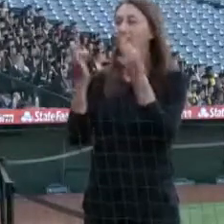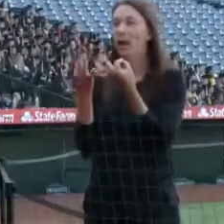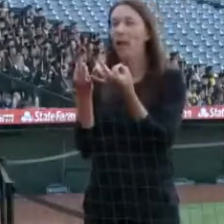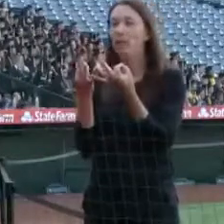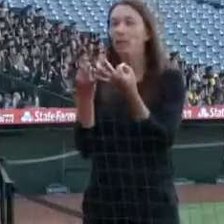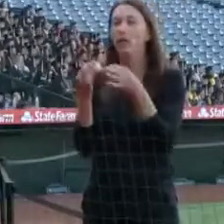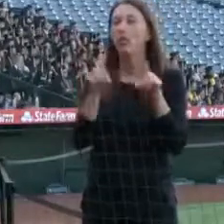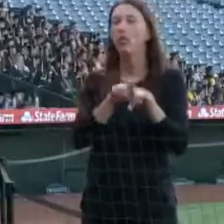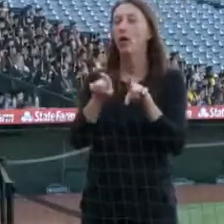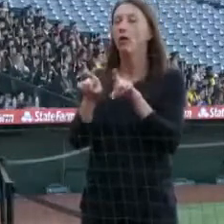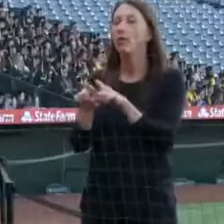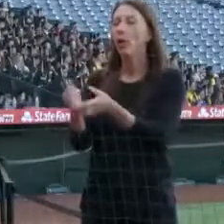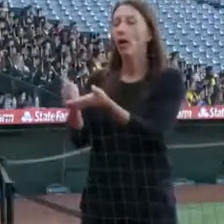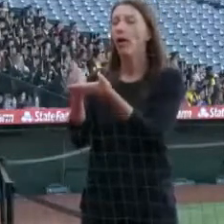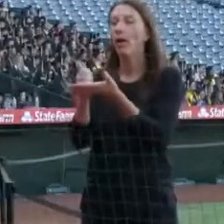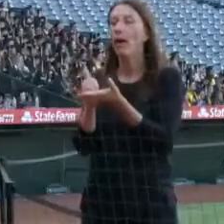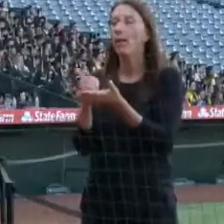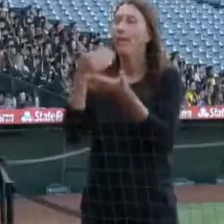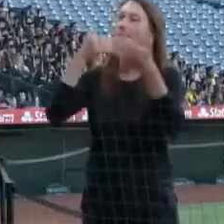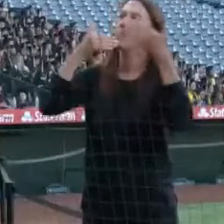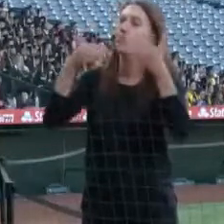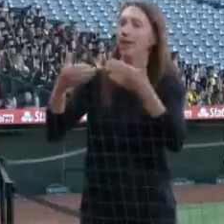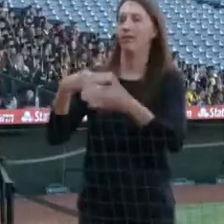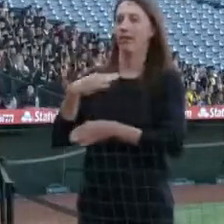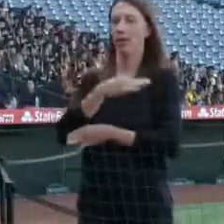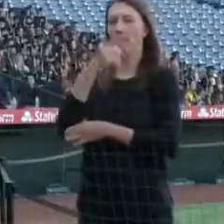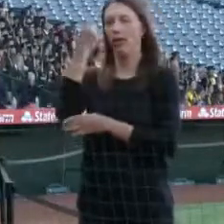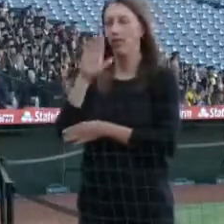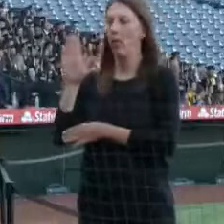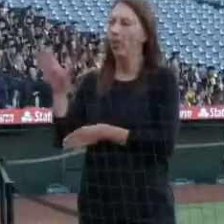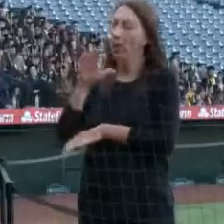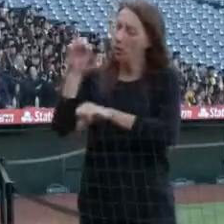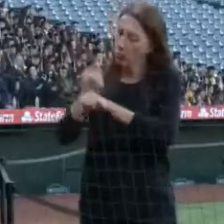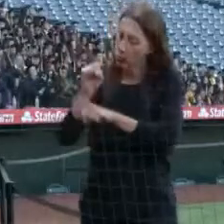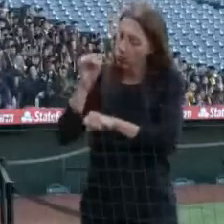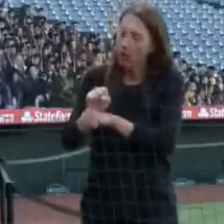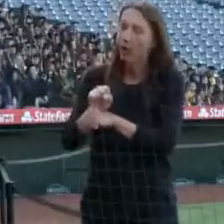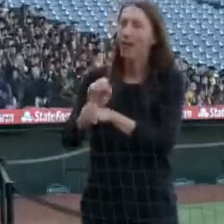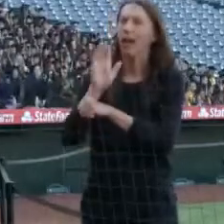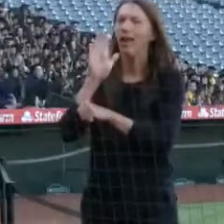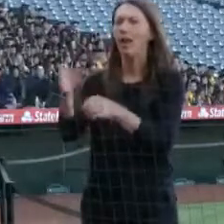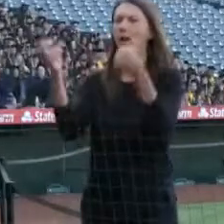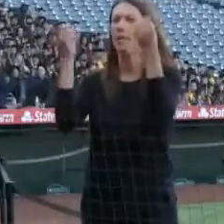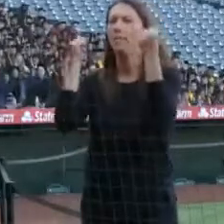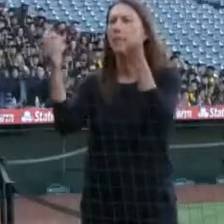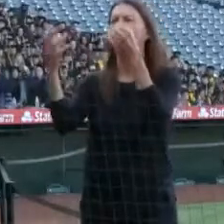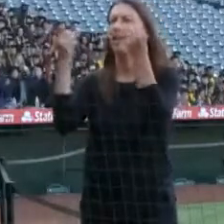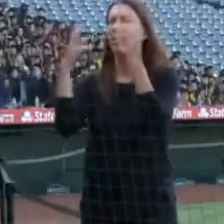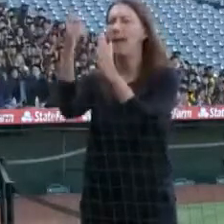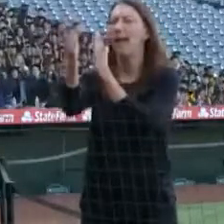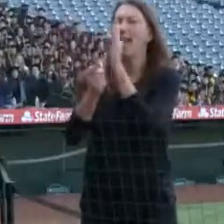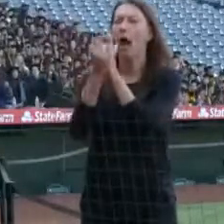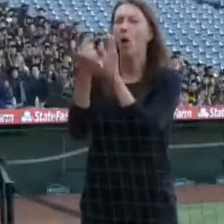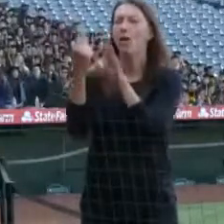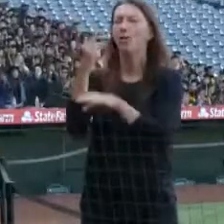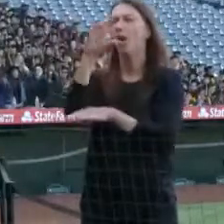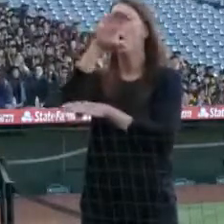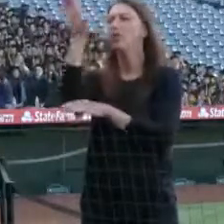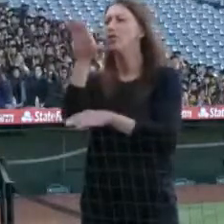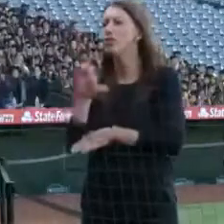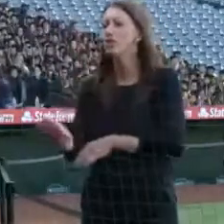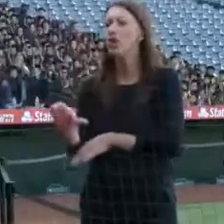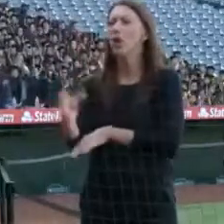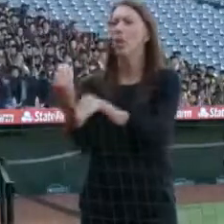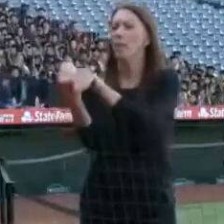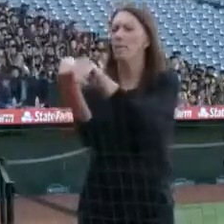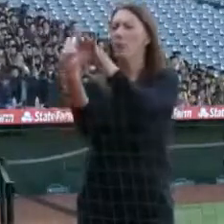to join me in thanking the faculty for their hard work, for their many, many hours on Zoom, and their